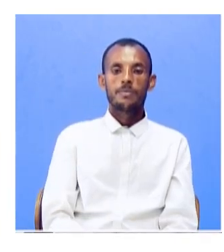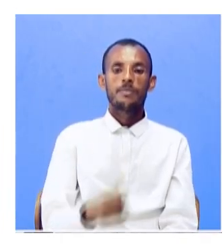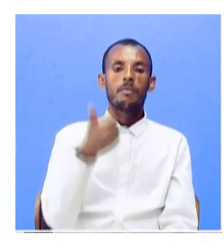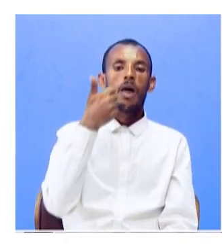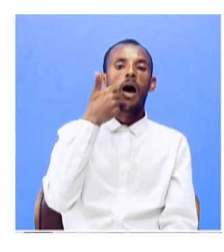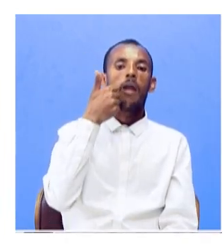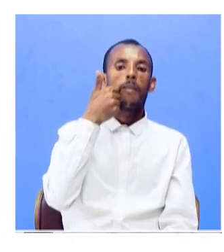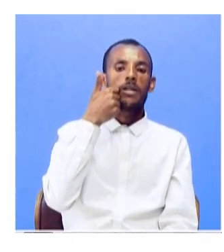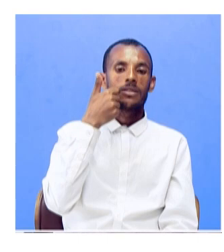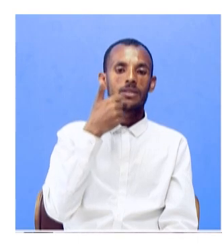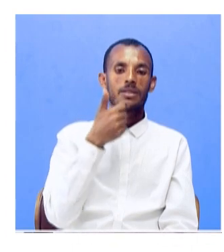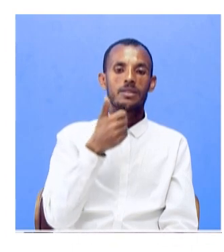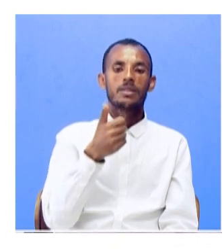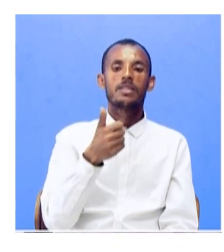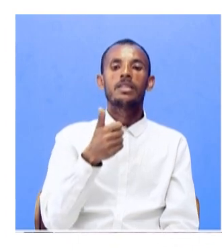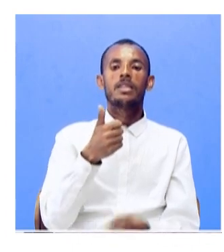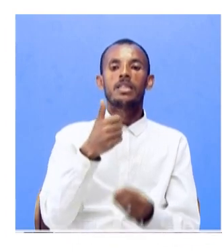Almaz stationery